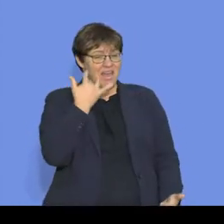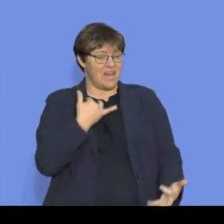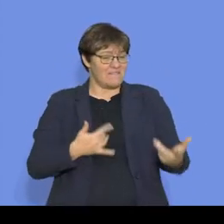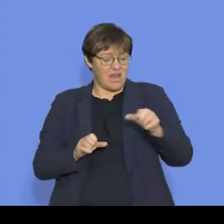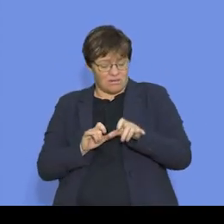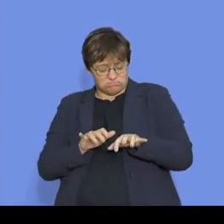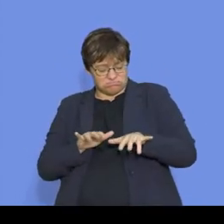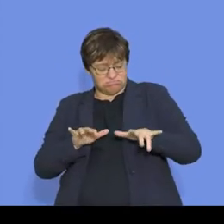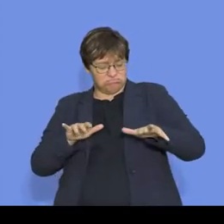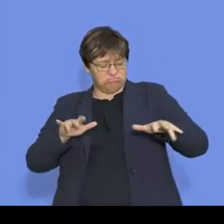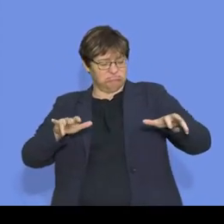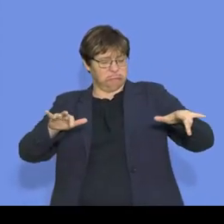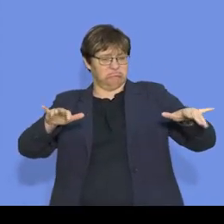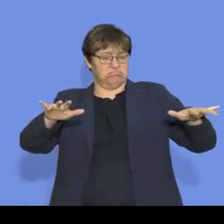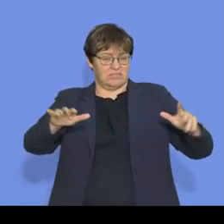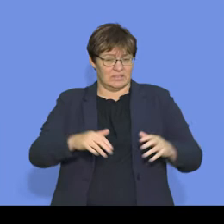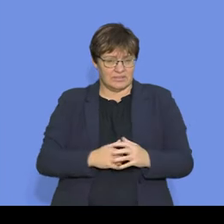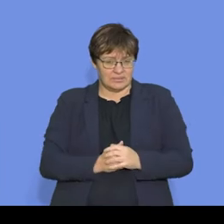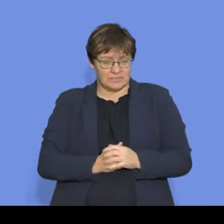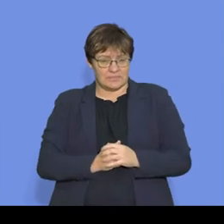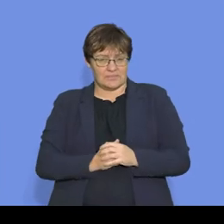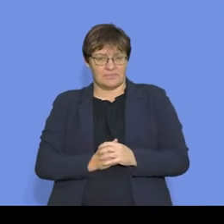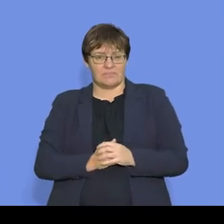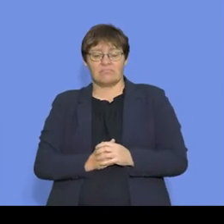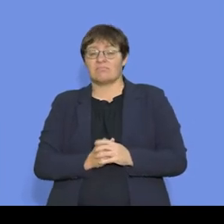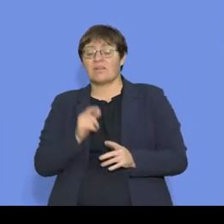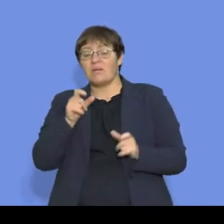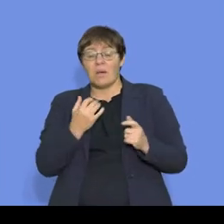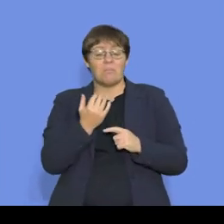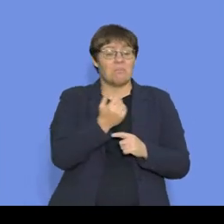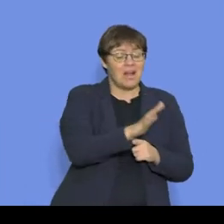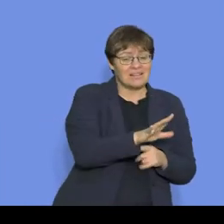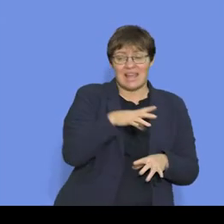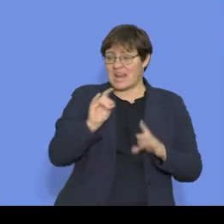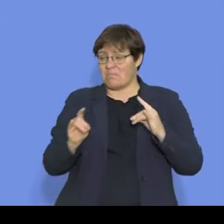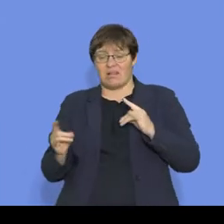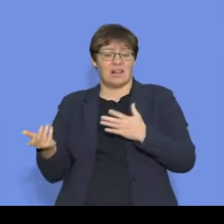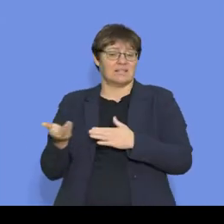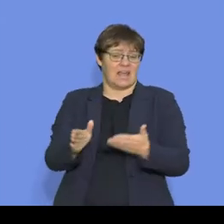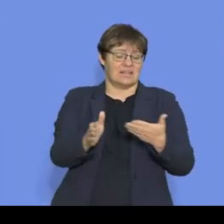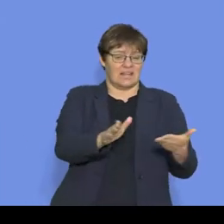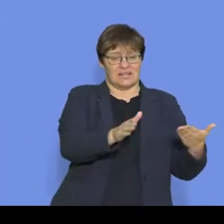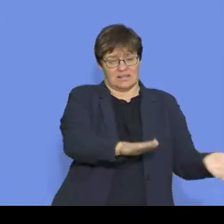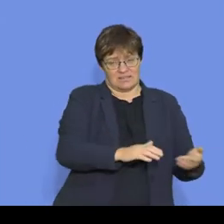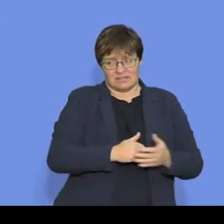wildfires, spread across large areas of the Earth, killing plants and